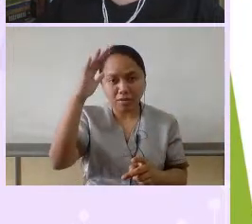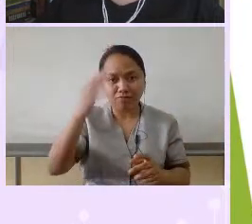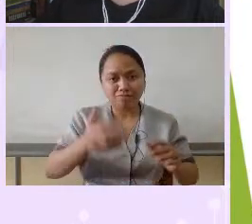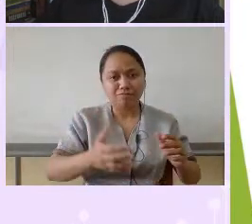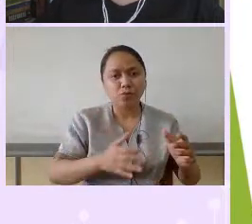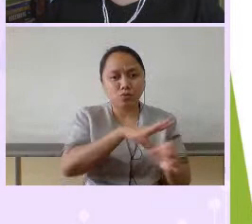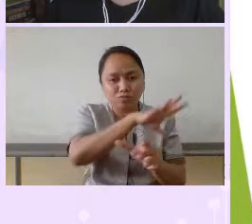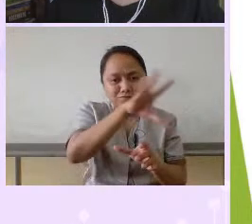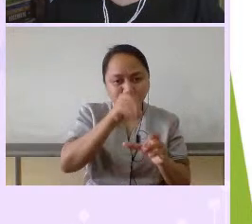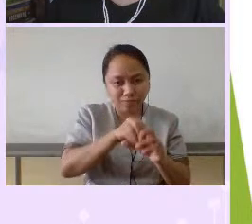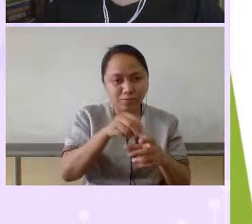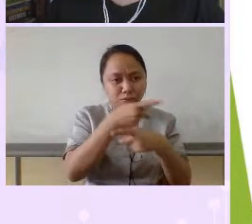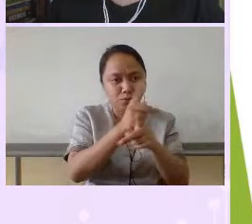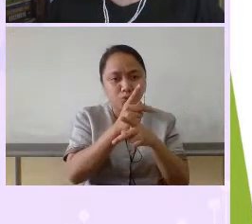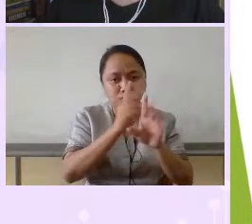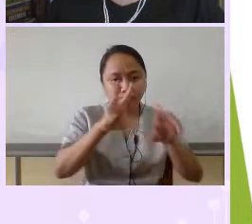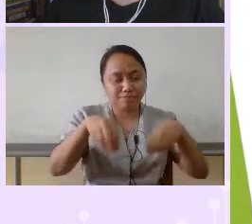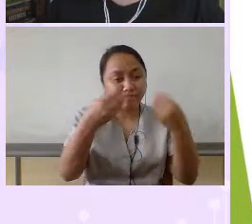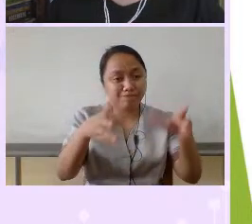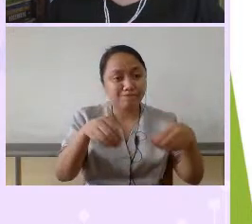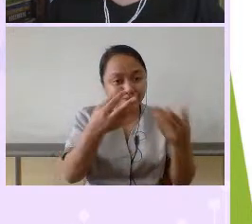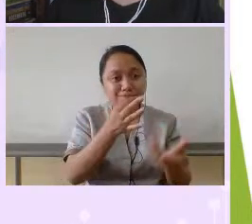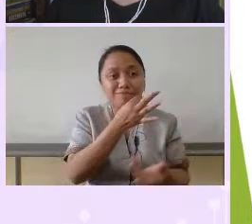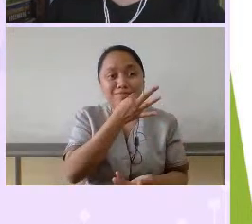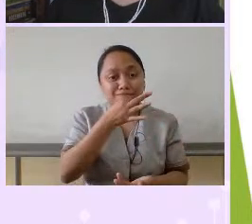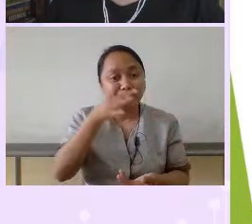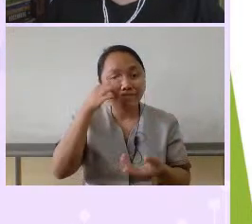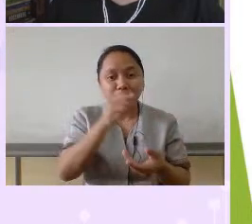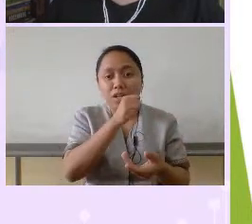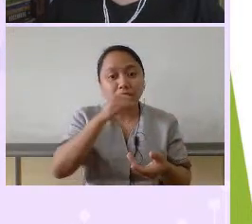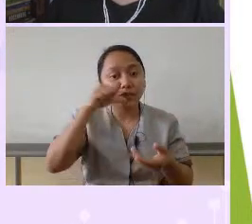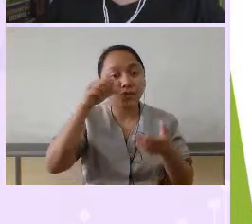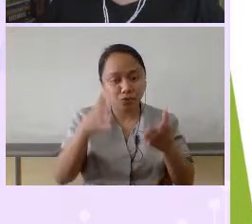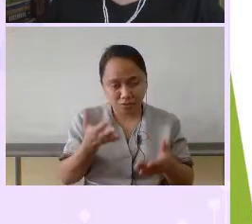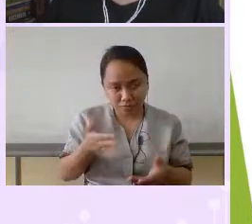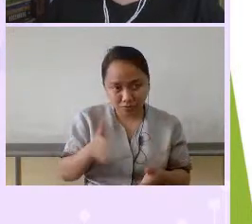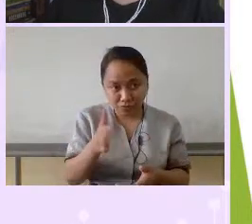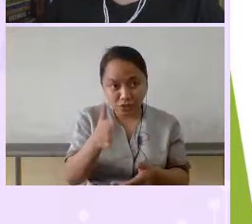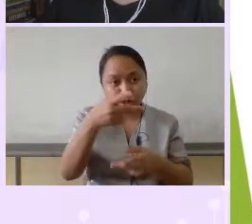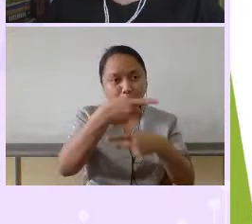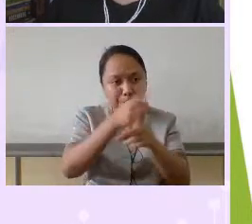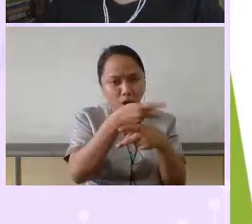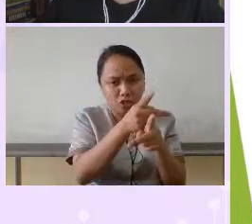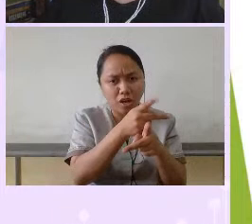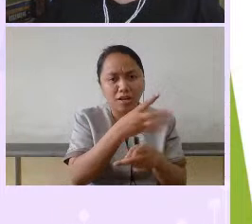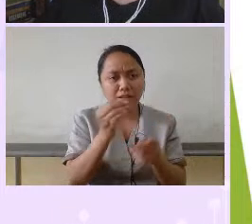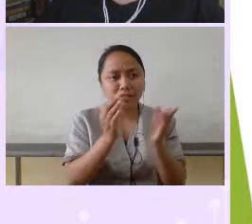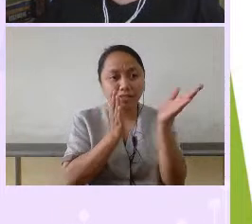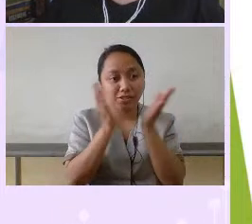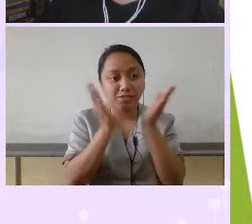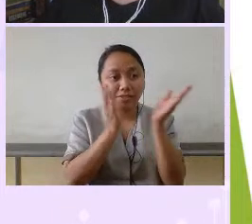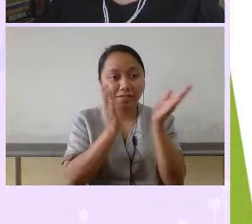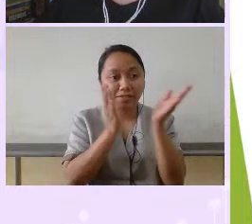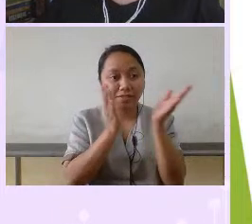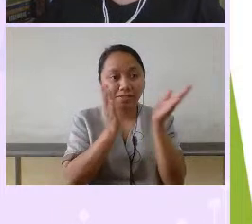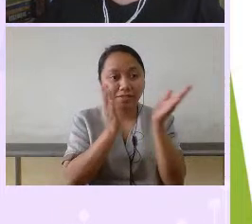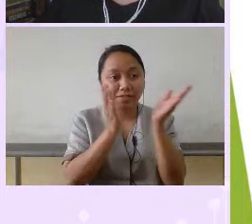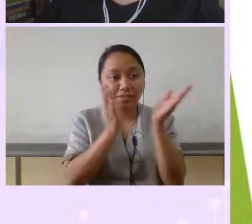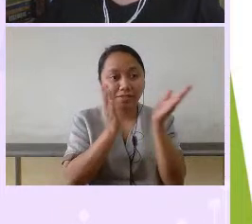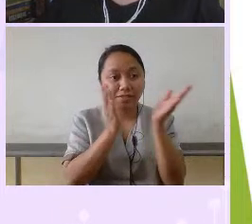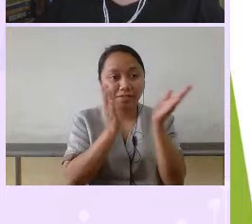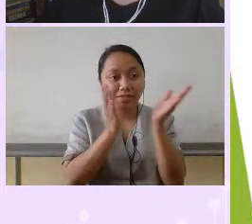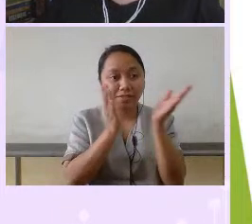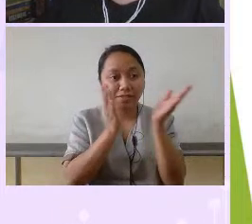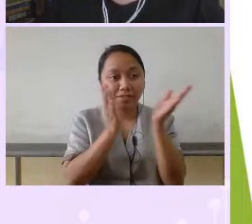providing agriculture and fishery products and services. Ayan, that's our guide in